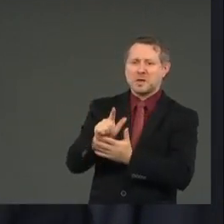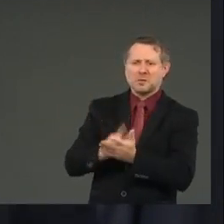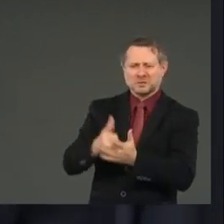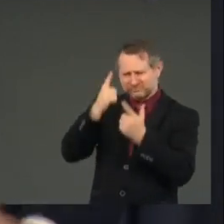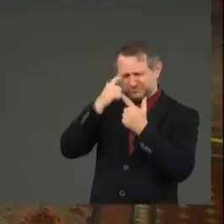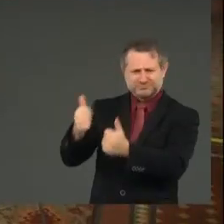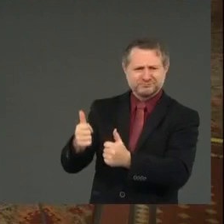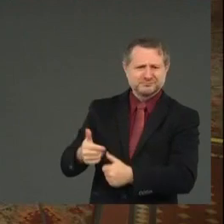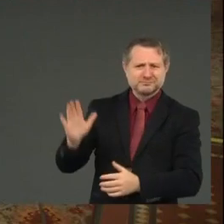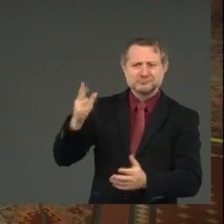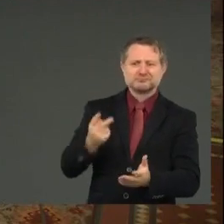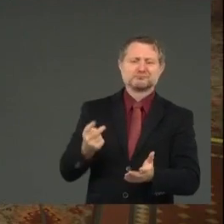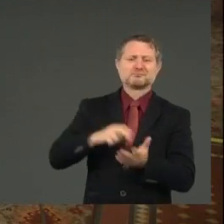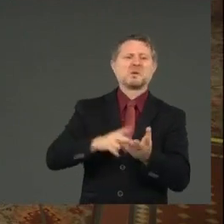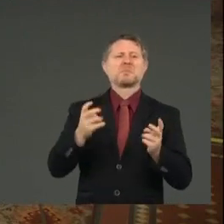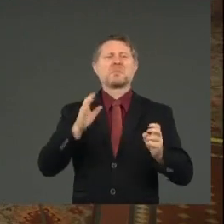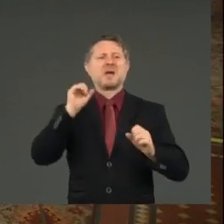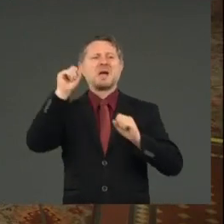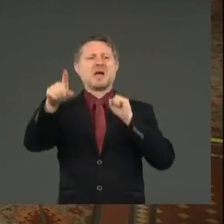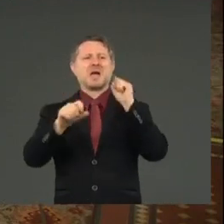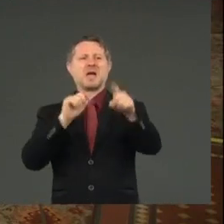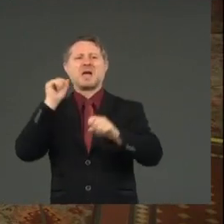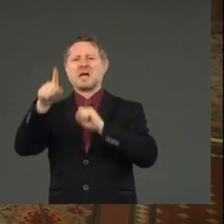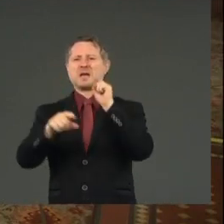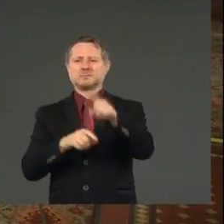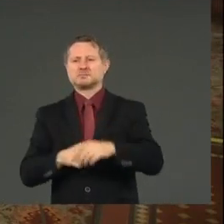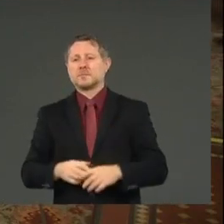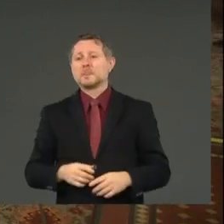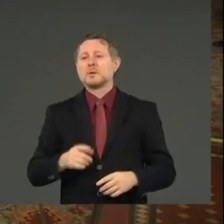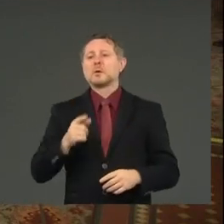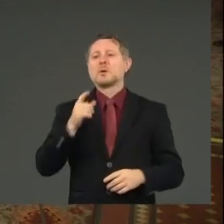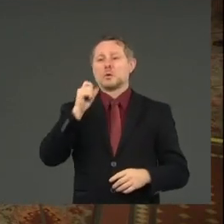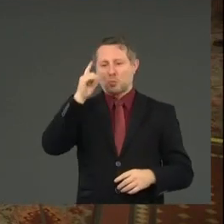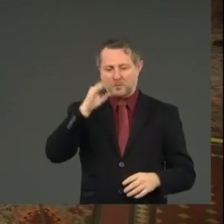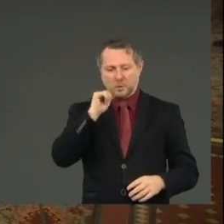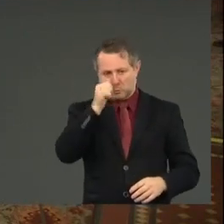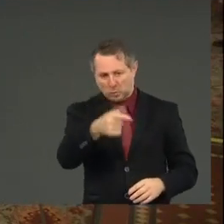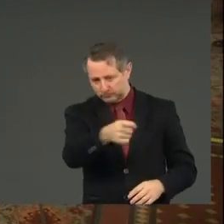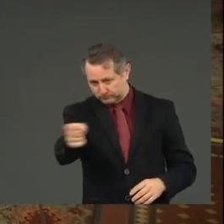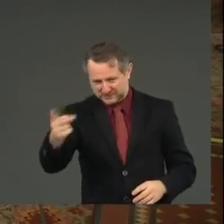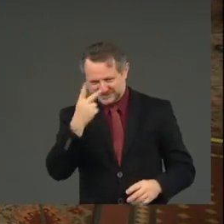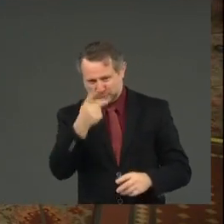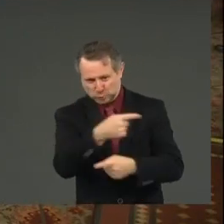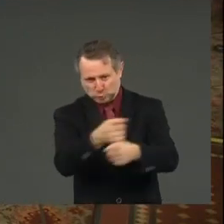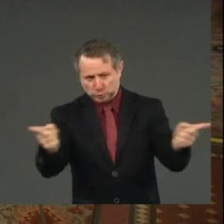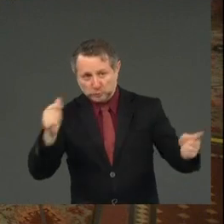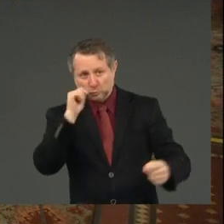it. I will see you tomorrow. I will see you tomorrow.